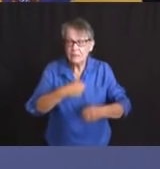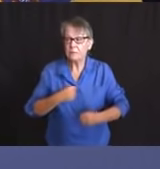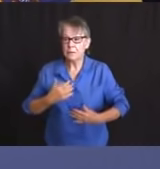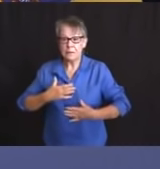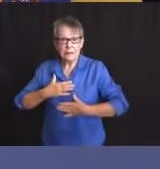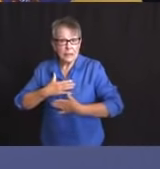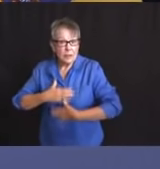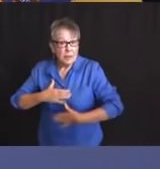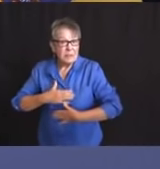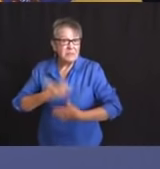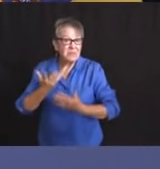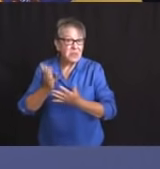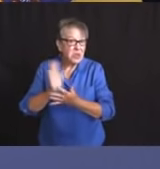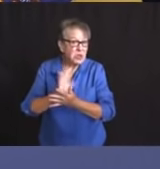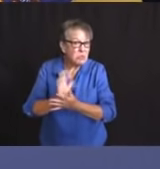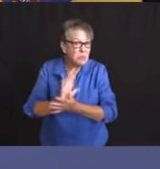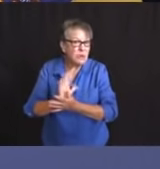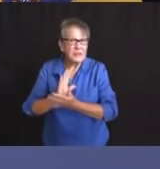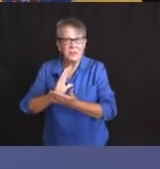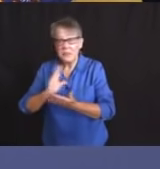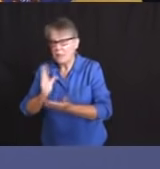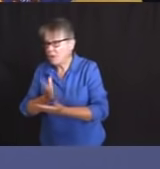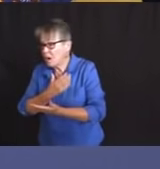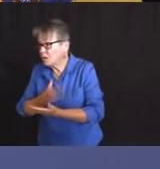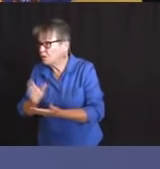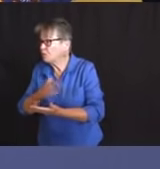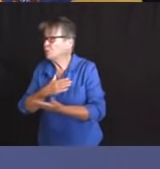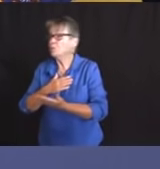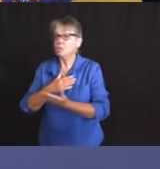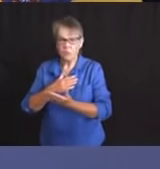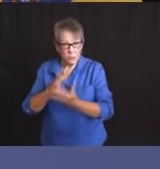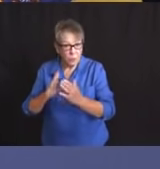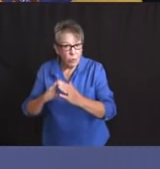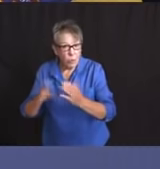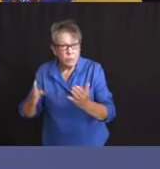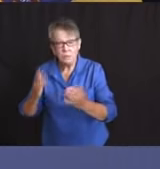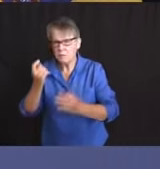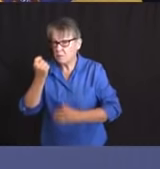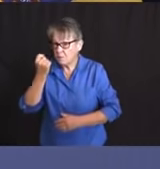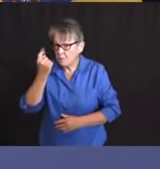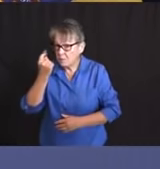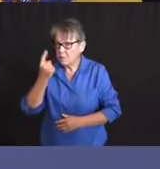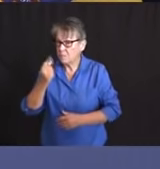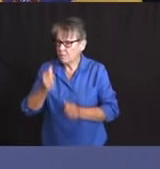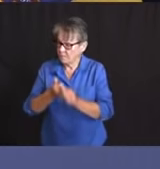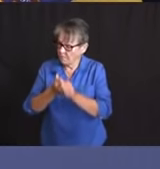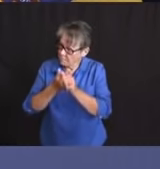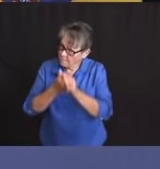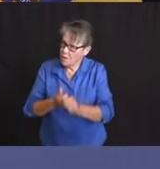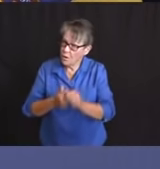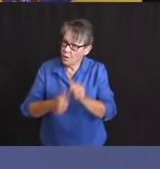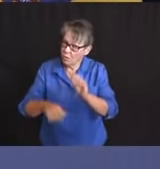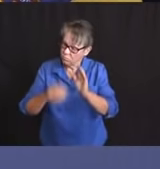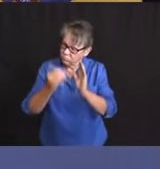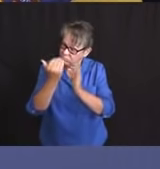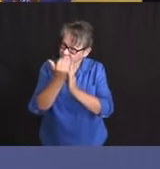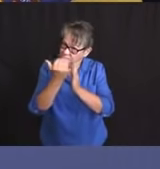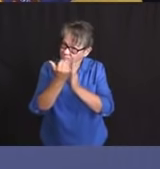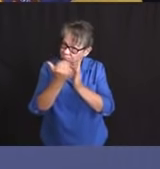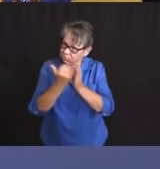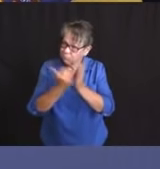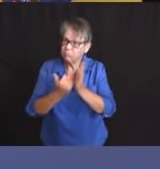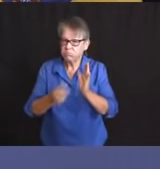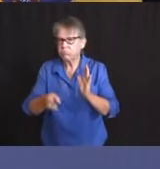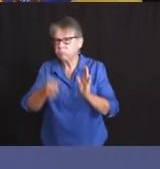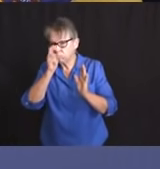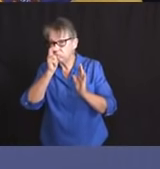important steps, and just as certainly they could not have been made without the work that millions of you have done collectively to